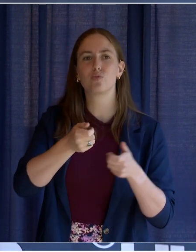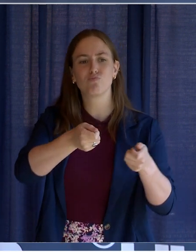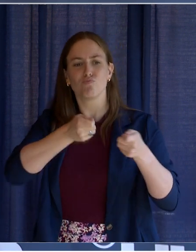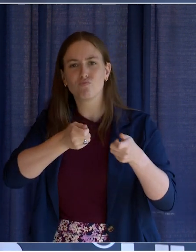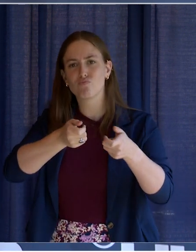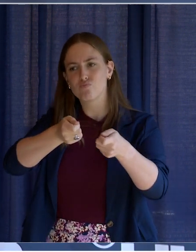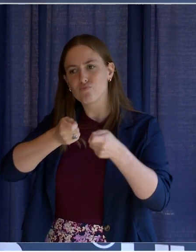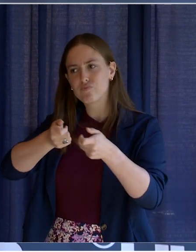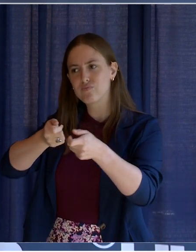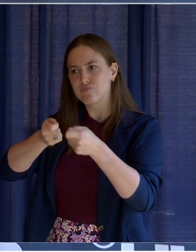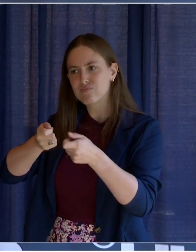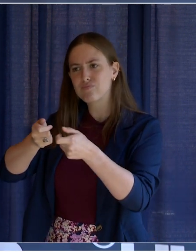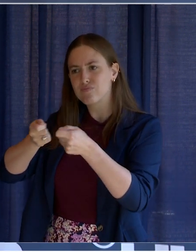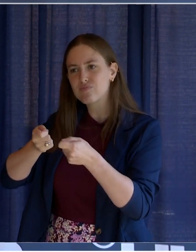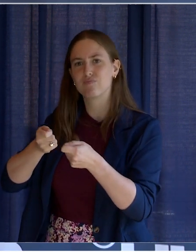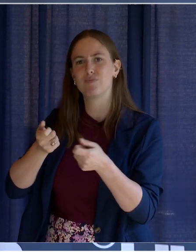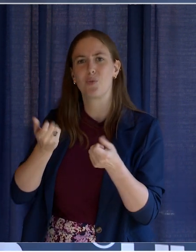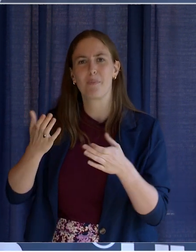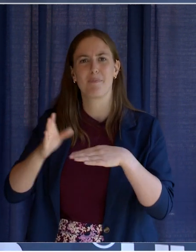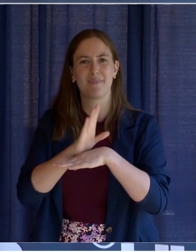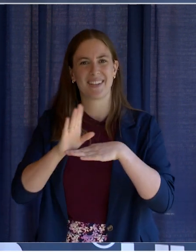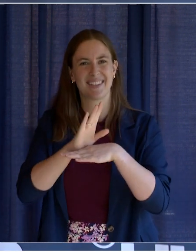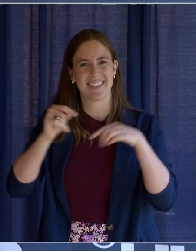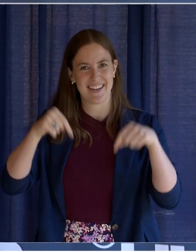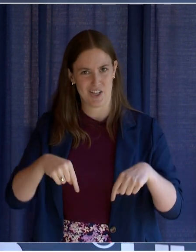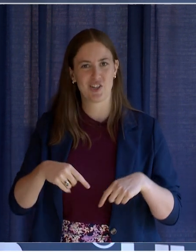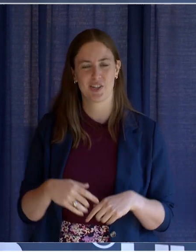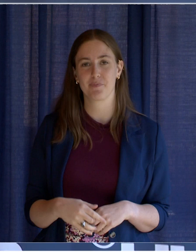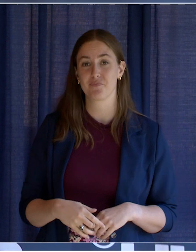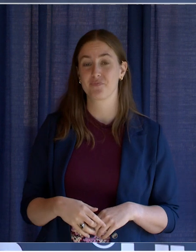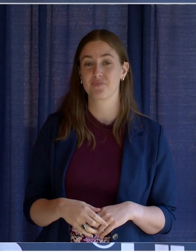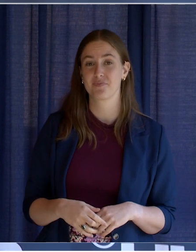are full steam ahead. But Virtru